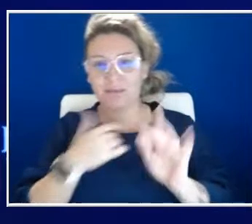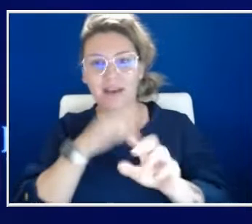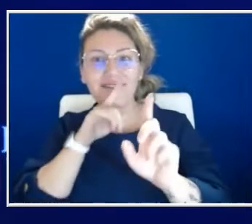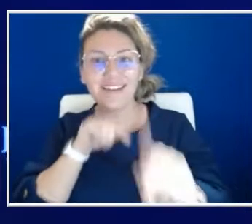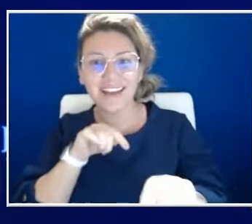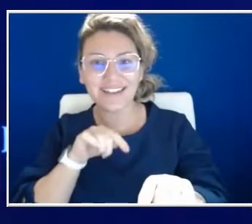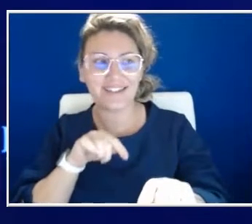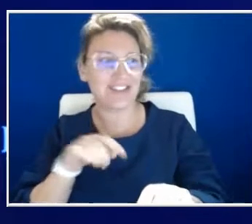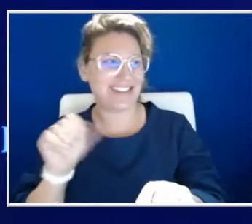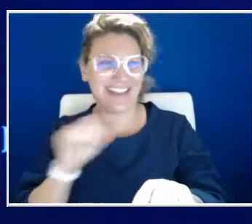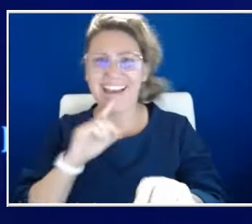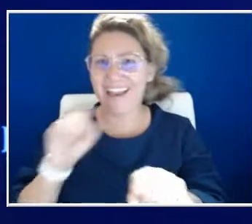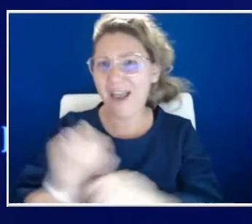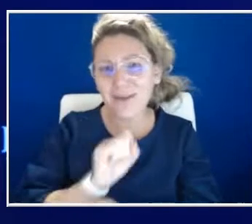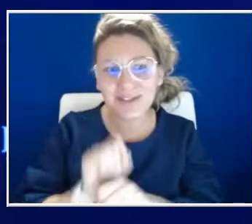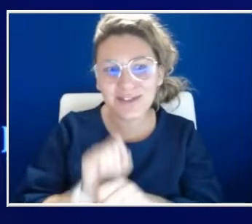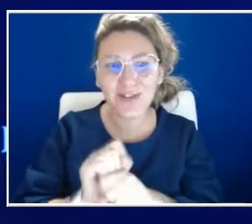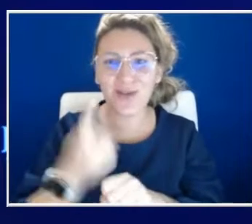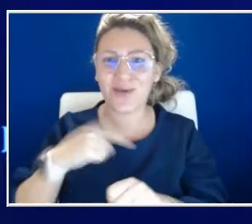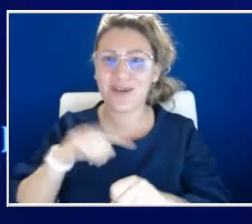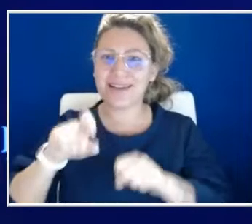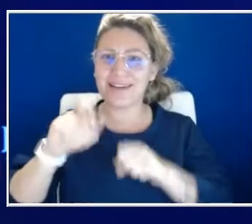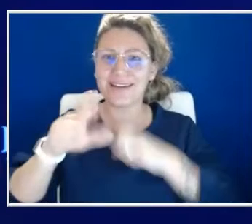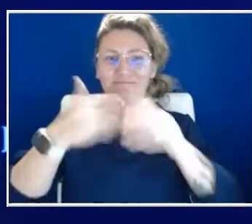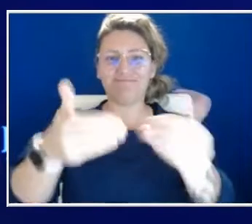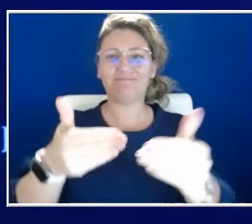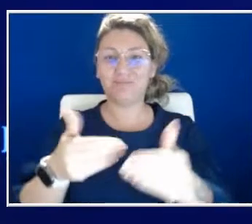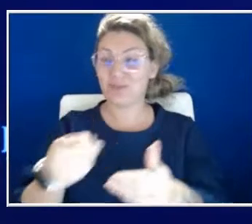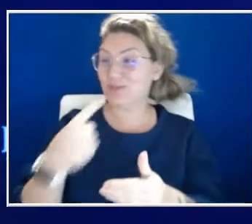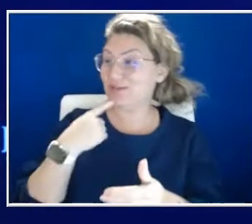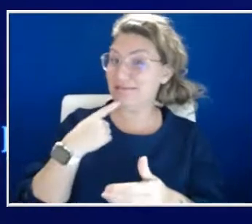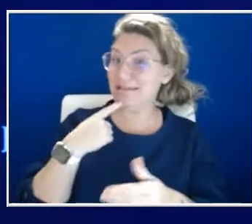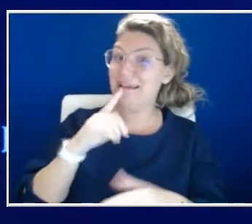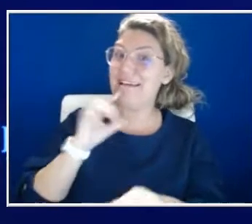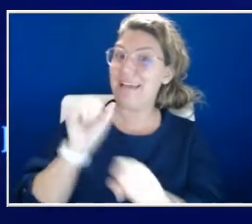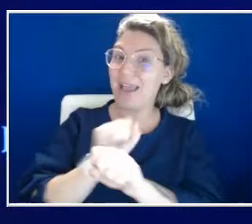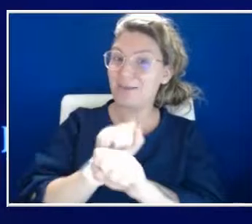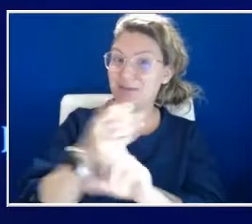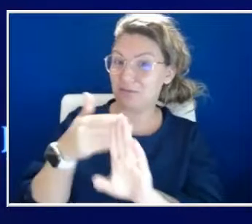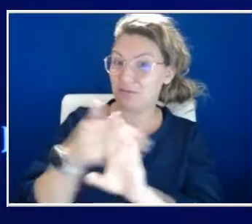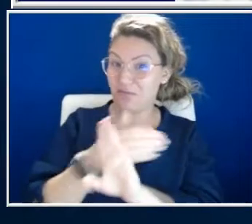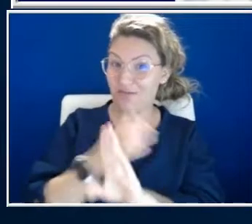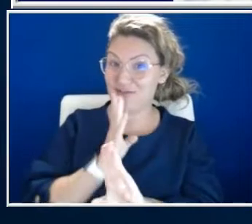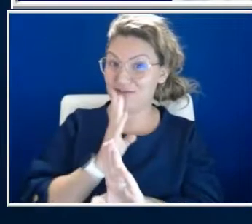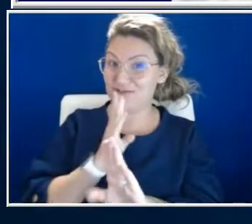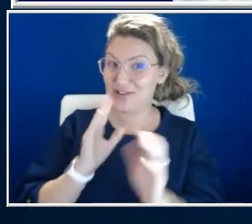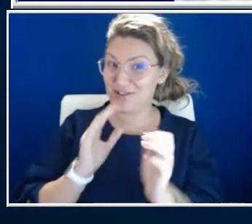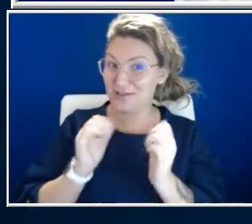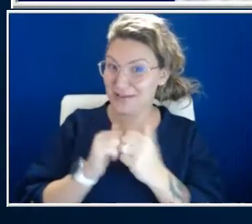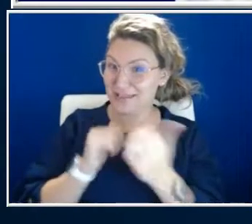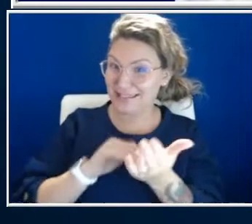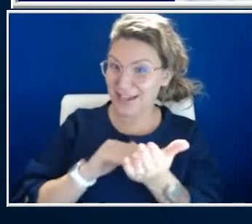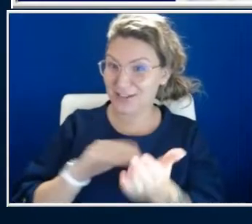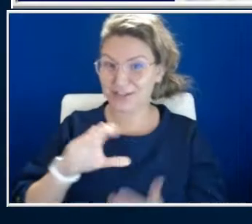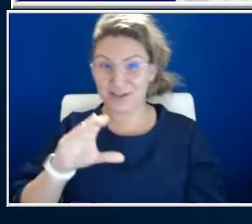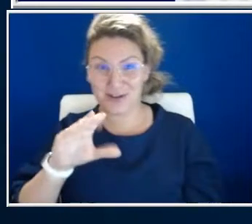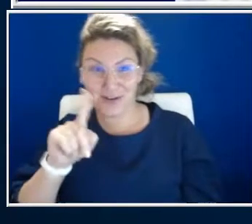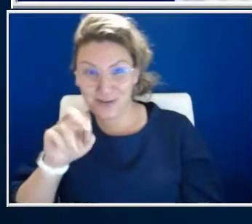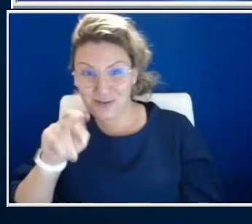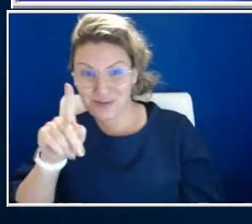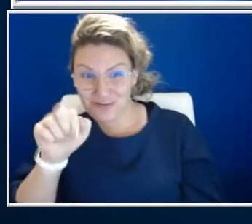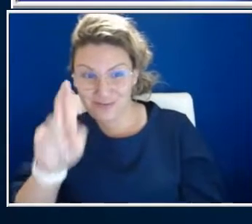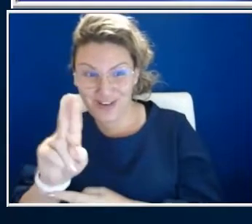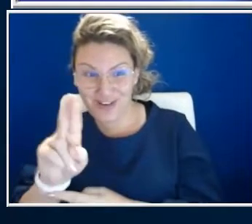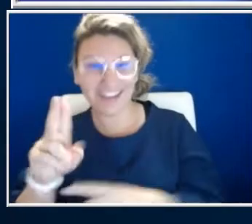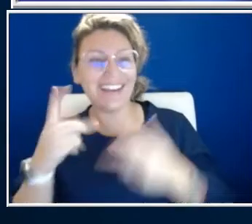absolutely. Let's get this going. So you said absolutely before you talked to Dr. Kumer? I did say absolutely before I talked to Dr. Kumer. I